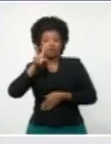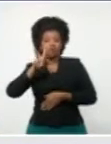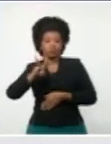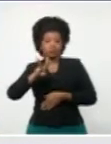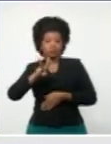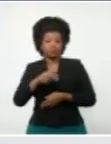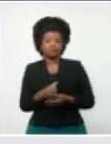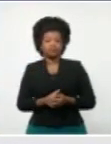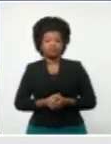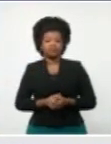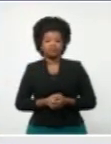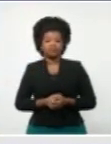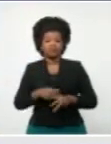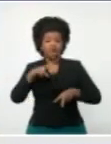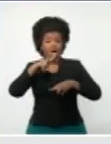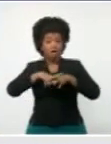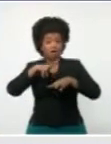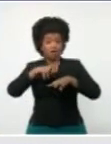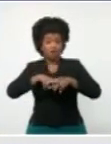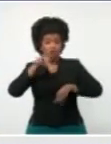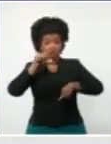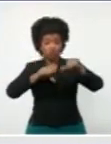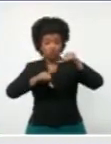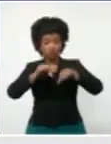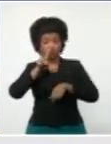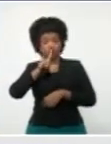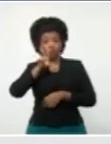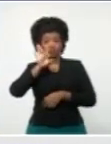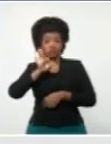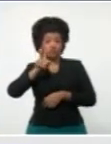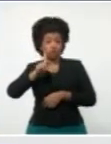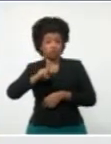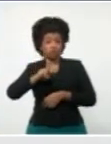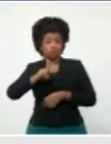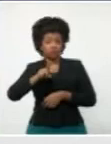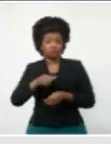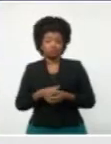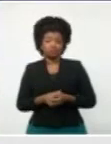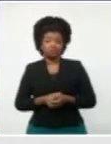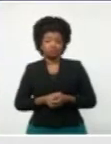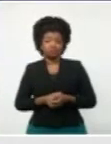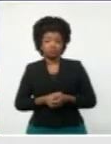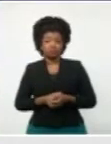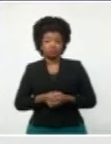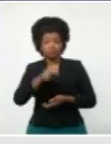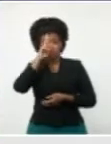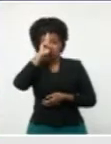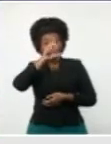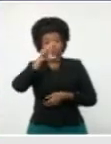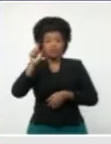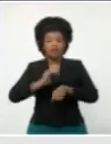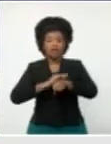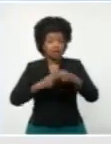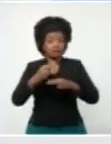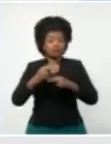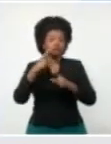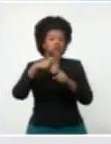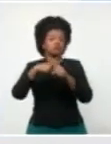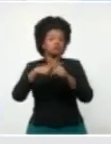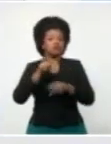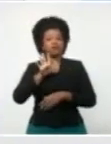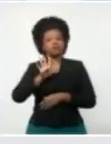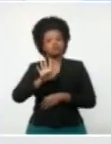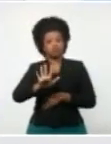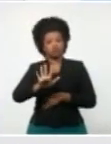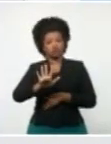Brothers Hospital, 236. And in Villa Claras, 200. And as a result of the study of these